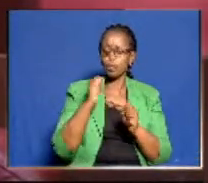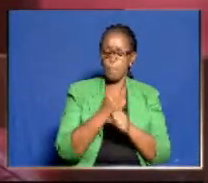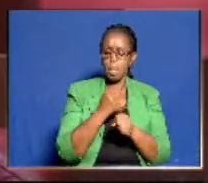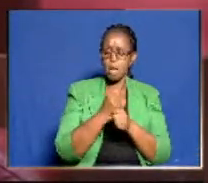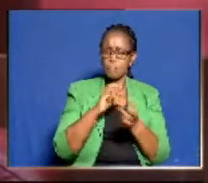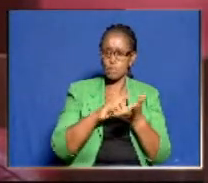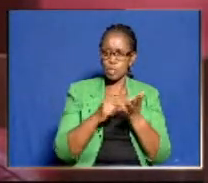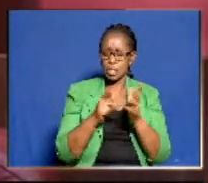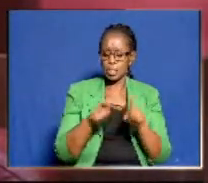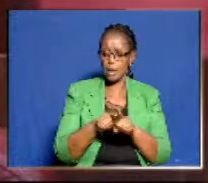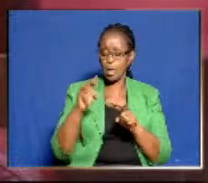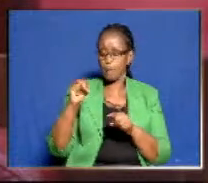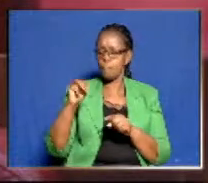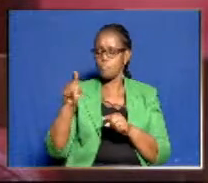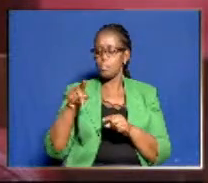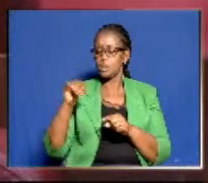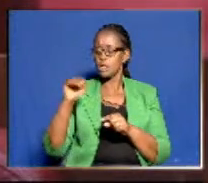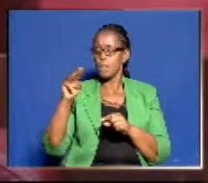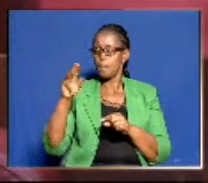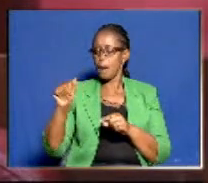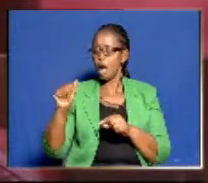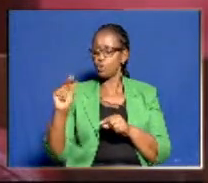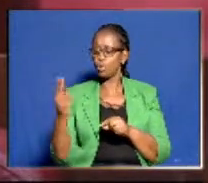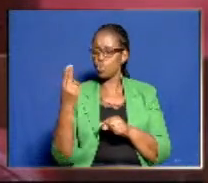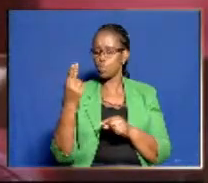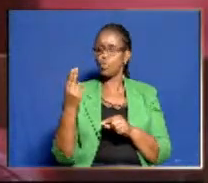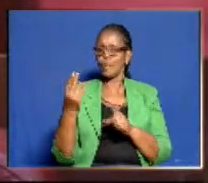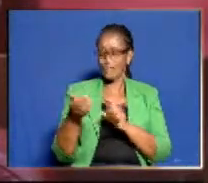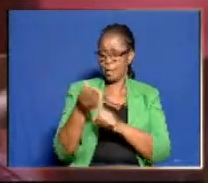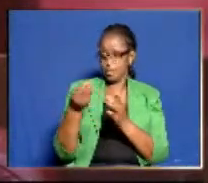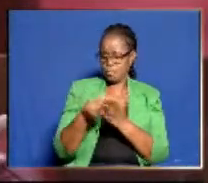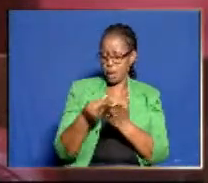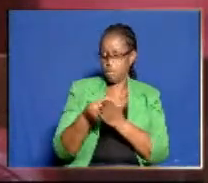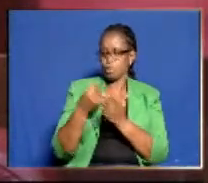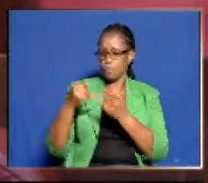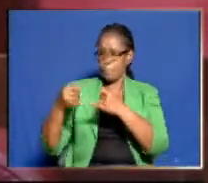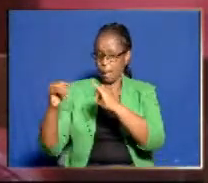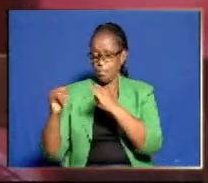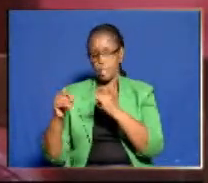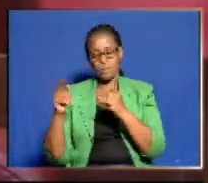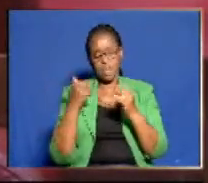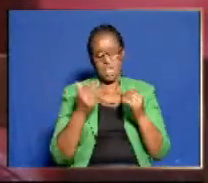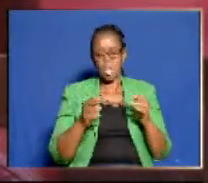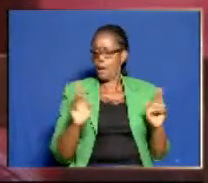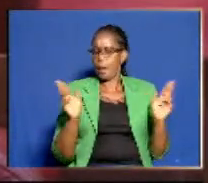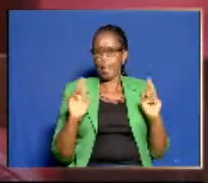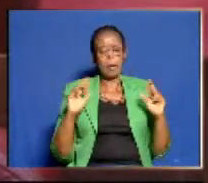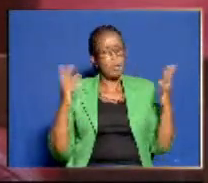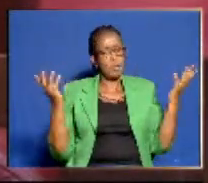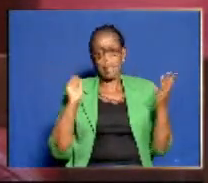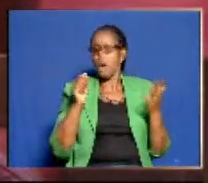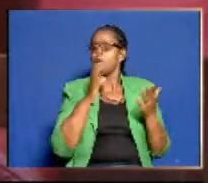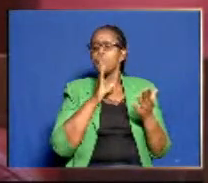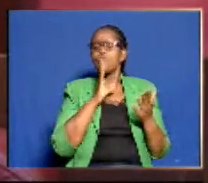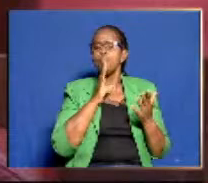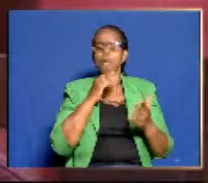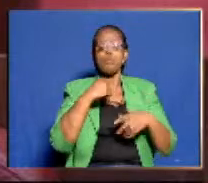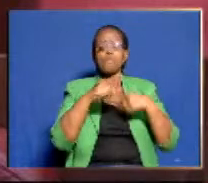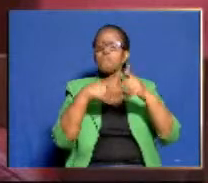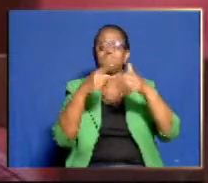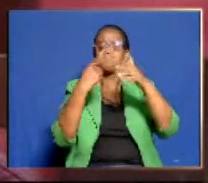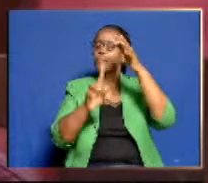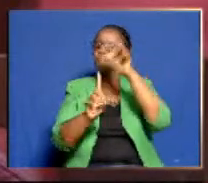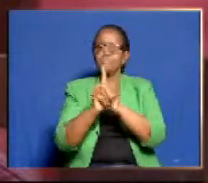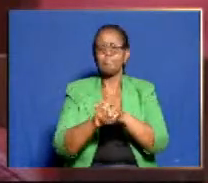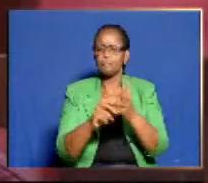be awarded and done, then we are ready and willing to open this ceiling, because we cannot live in a country